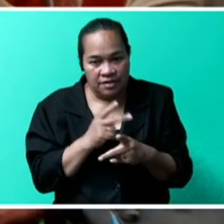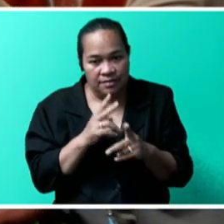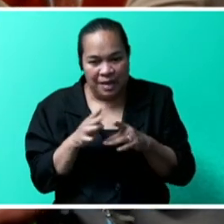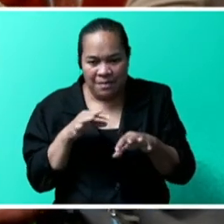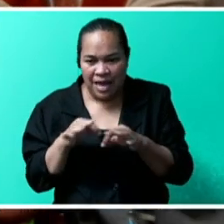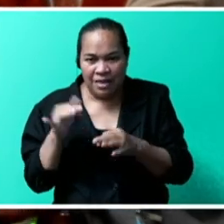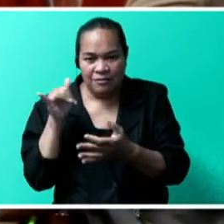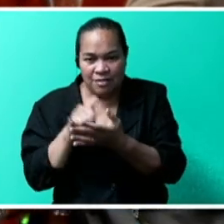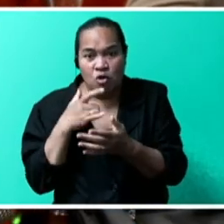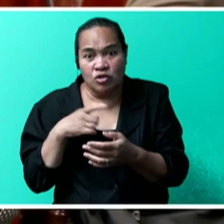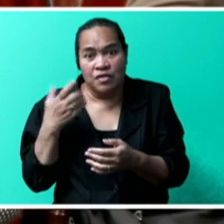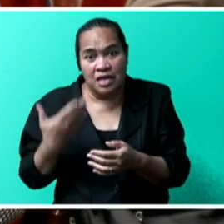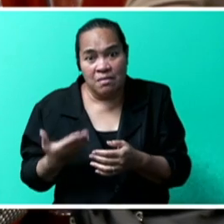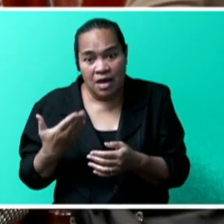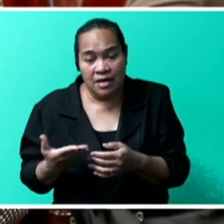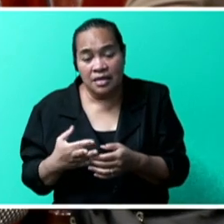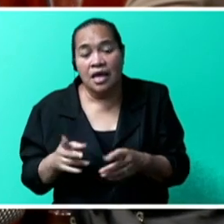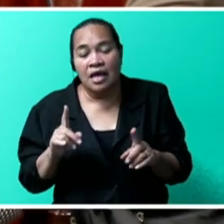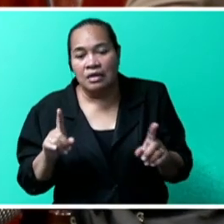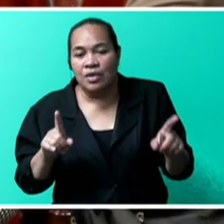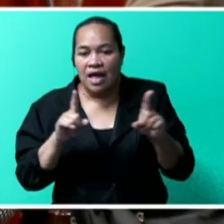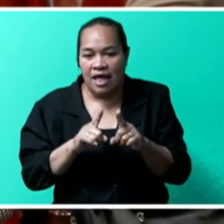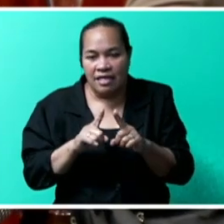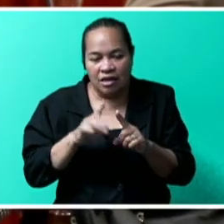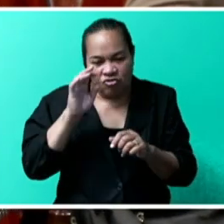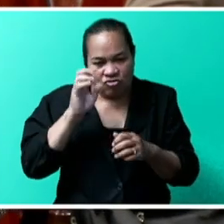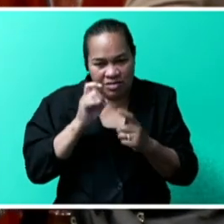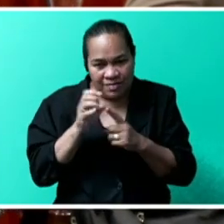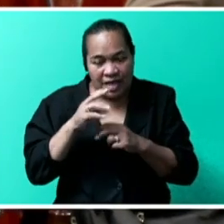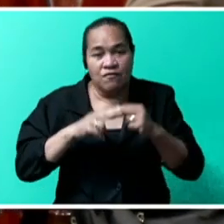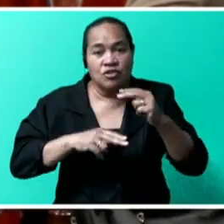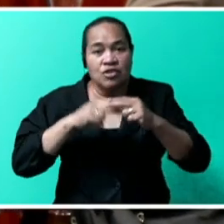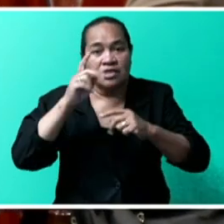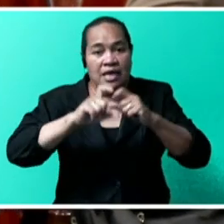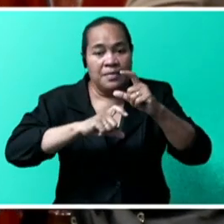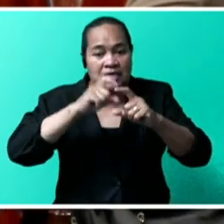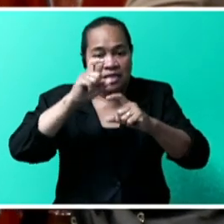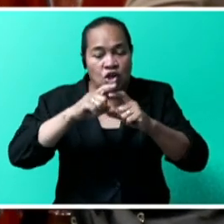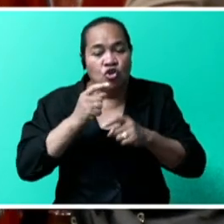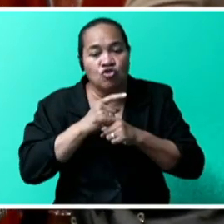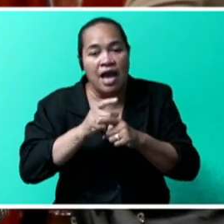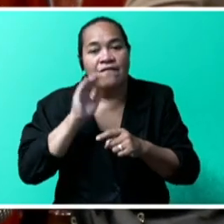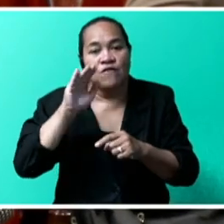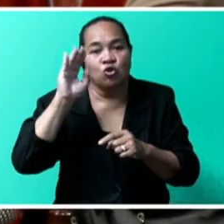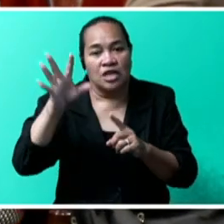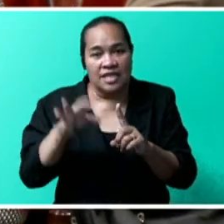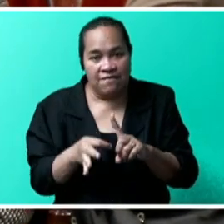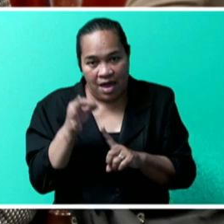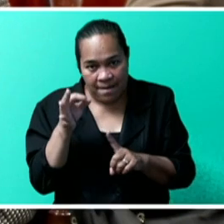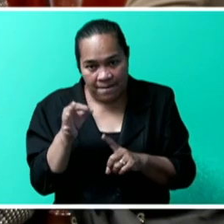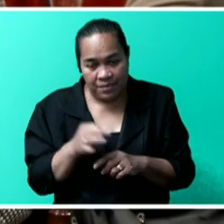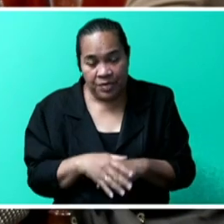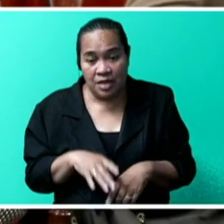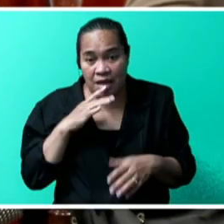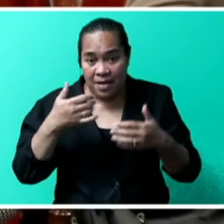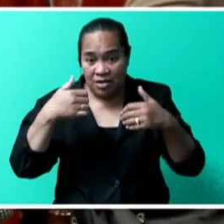services with demand, alongside critical assessments of infrastructure capacity to guide future development. Further milestones